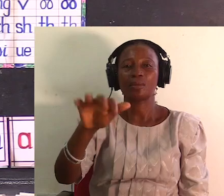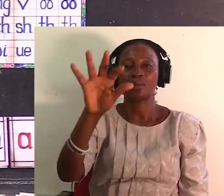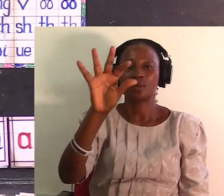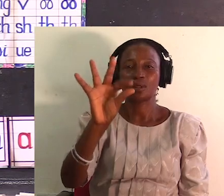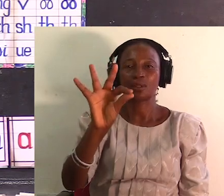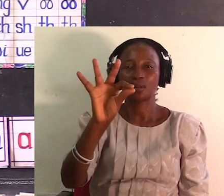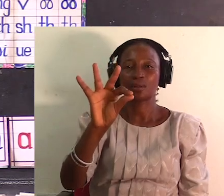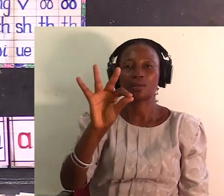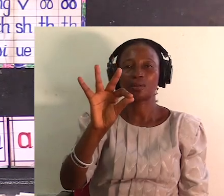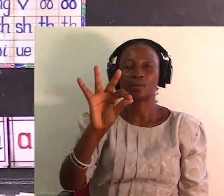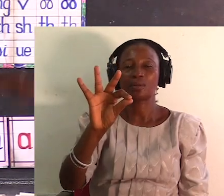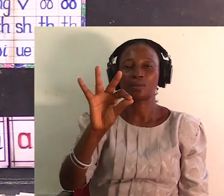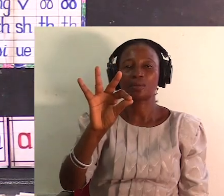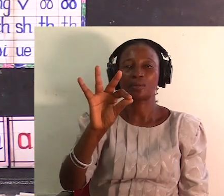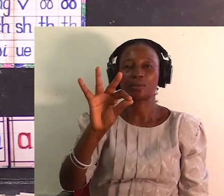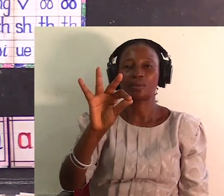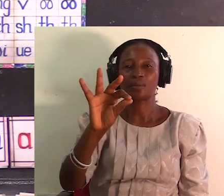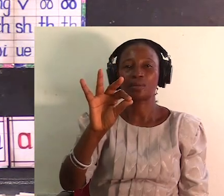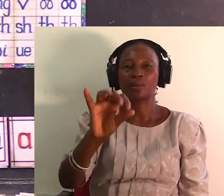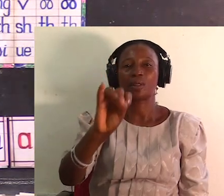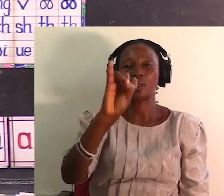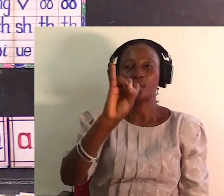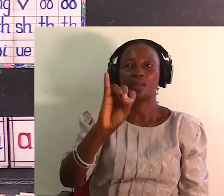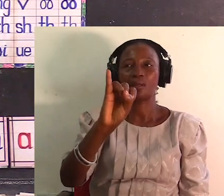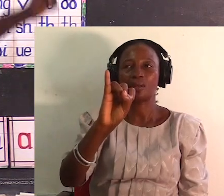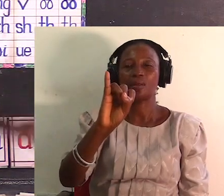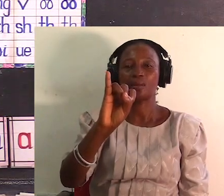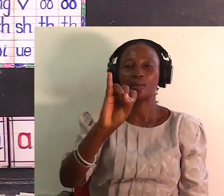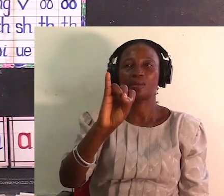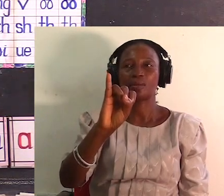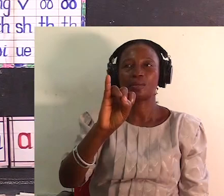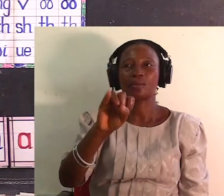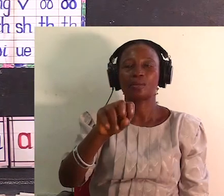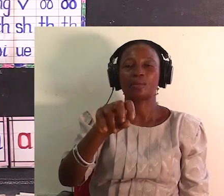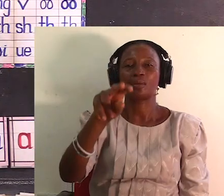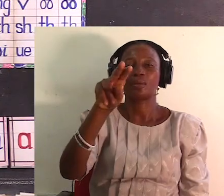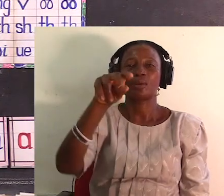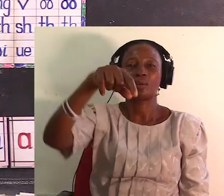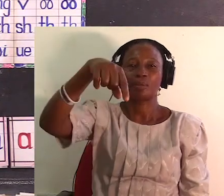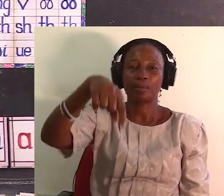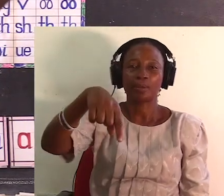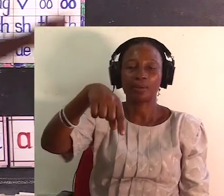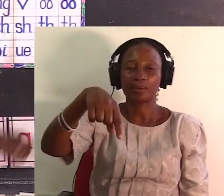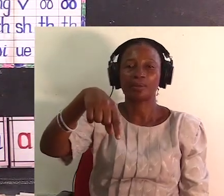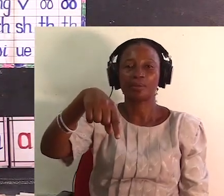we did T, we did I, we did